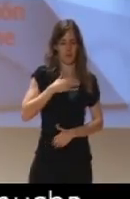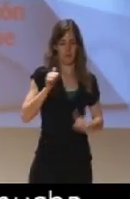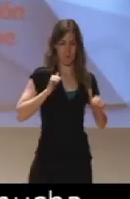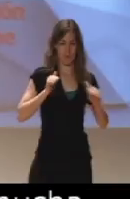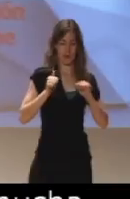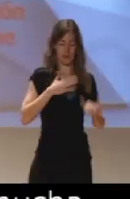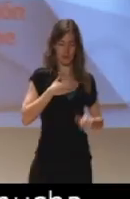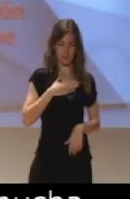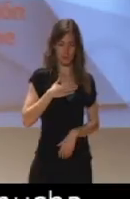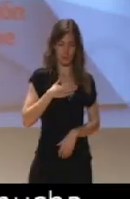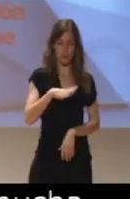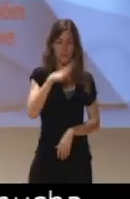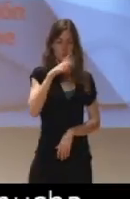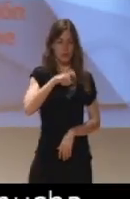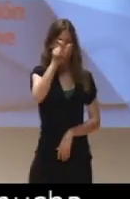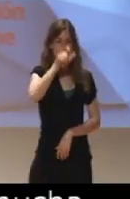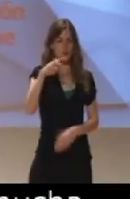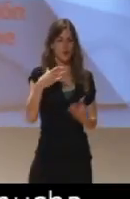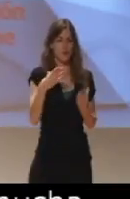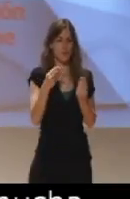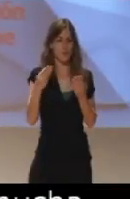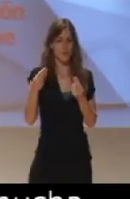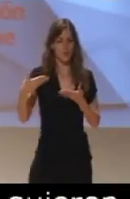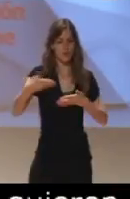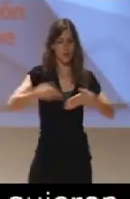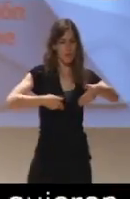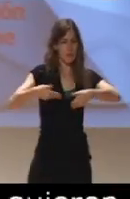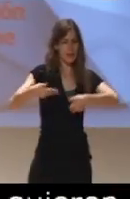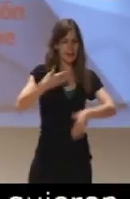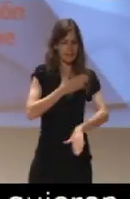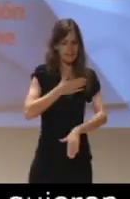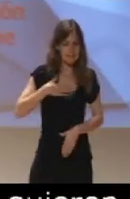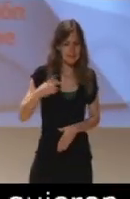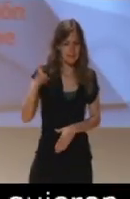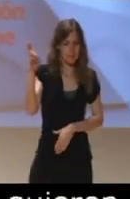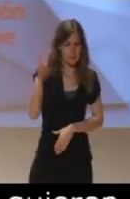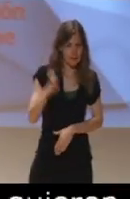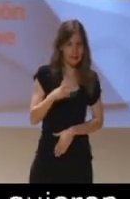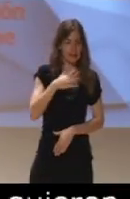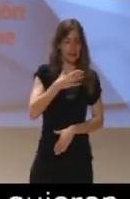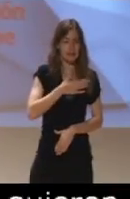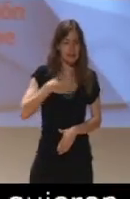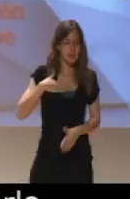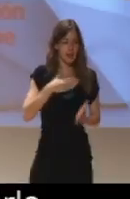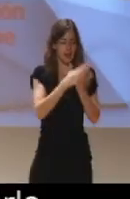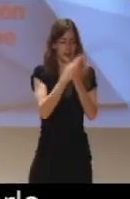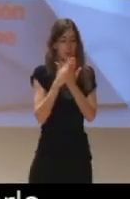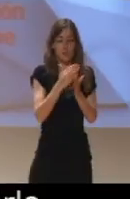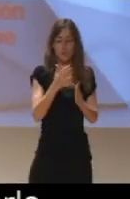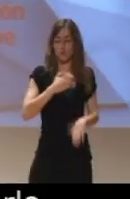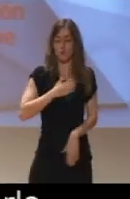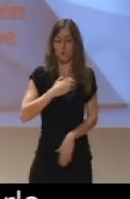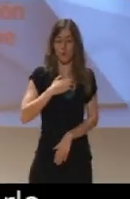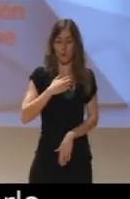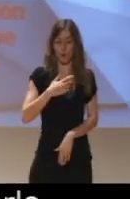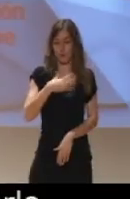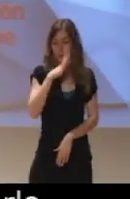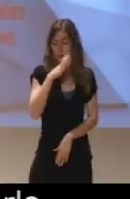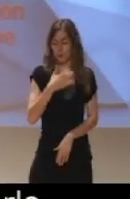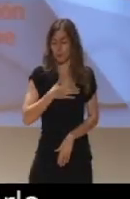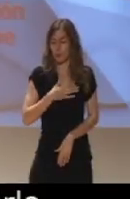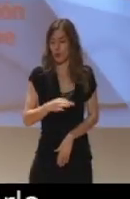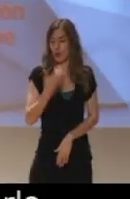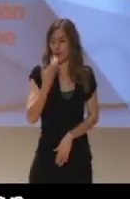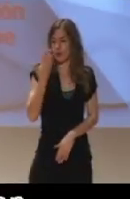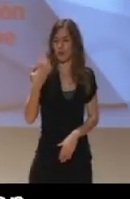exists of this nature, and there's lots of demand of people who want to take a master's at the Open University, but